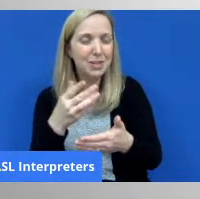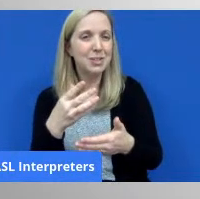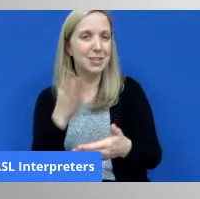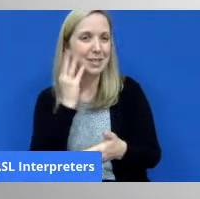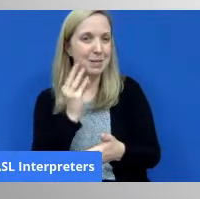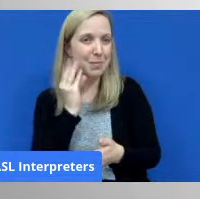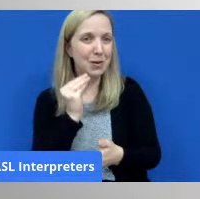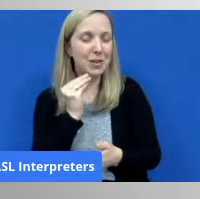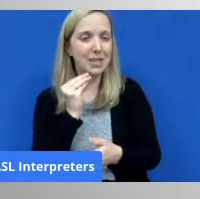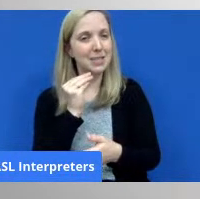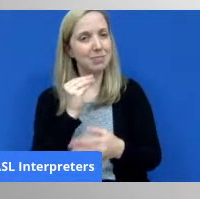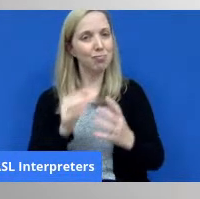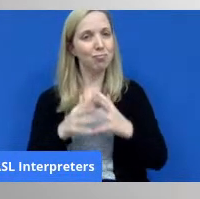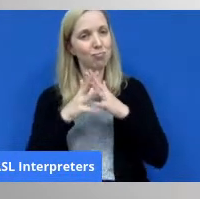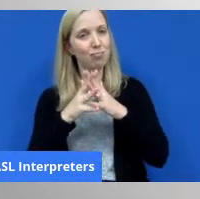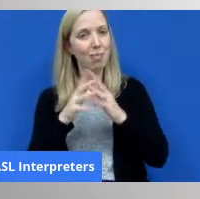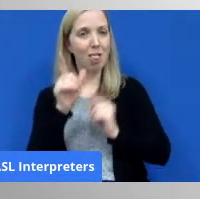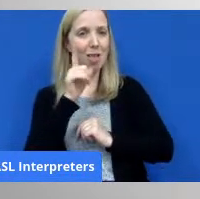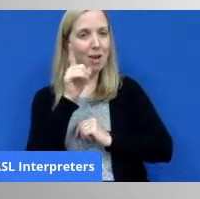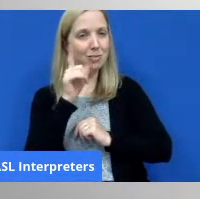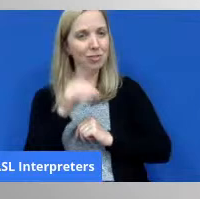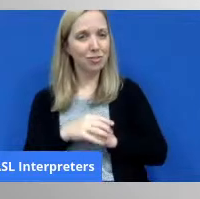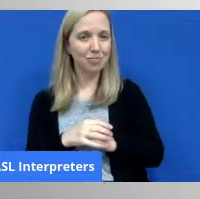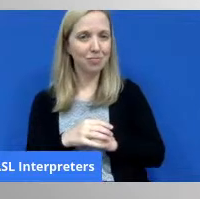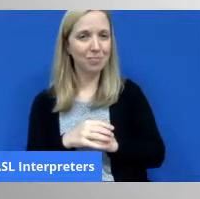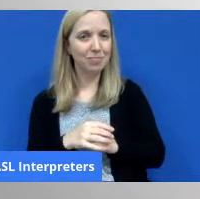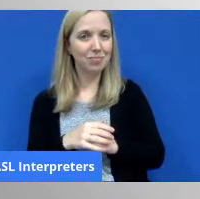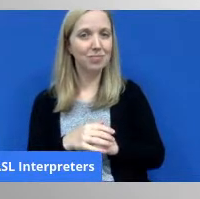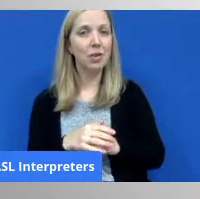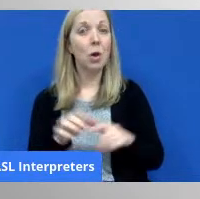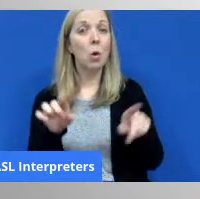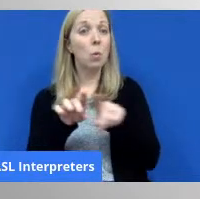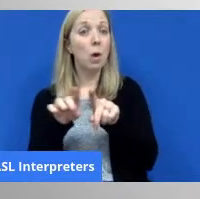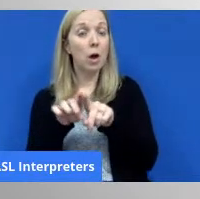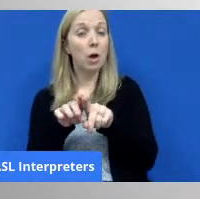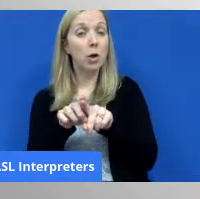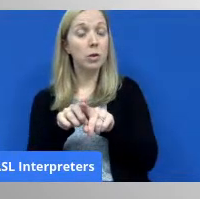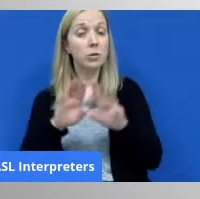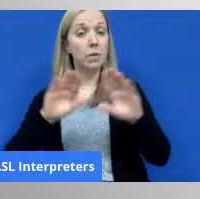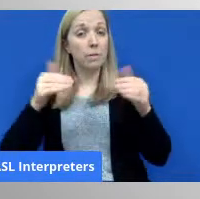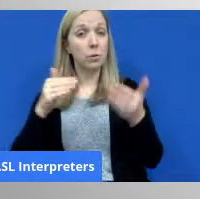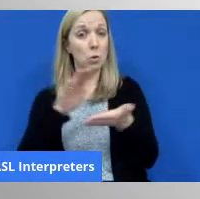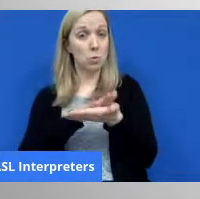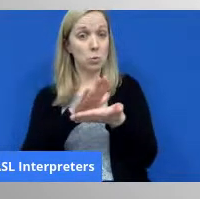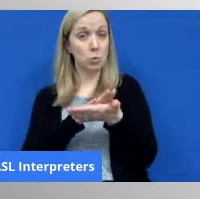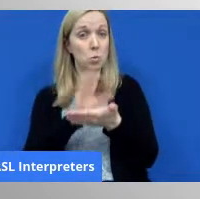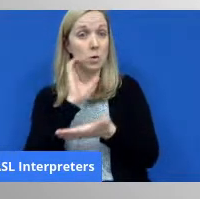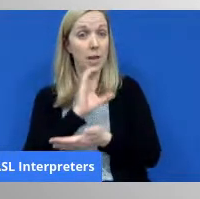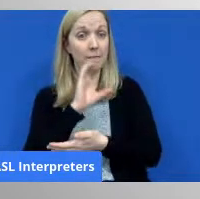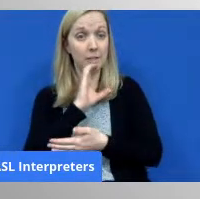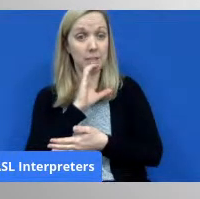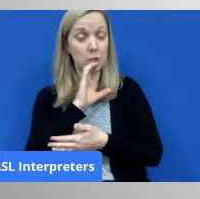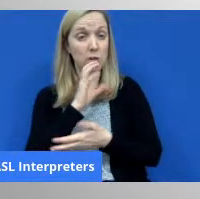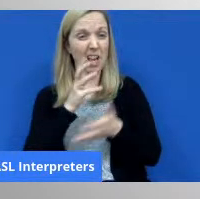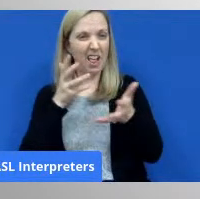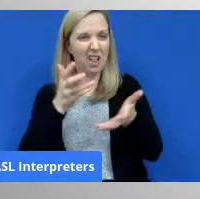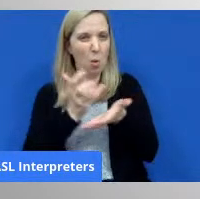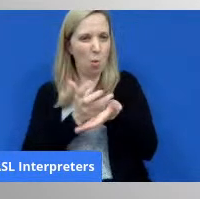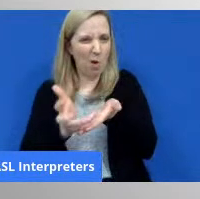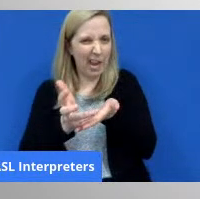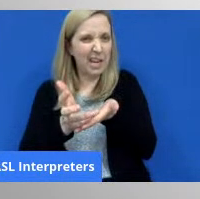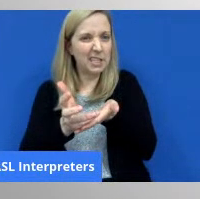program. We also do a focus on school cafeteria waste to divert